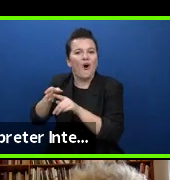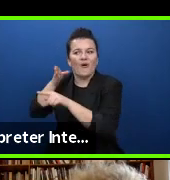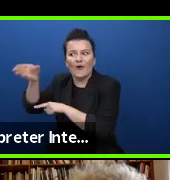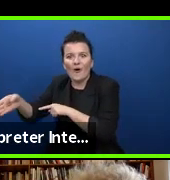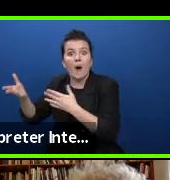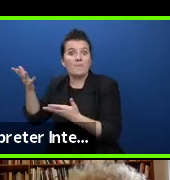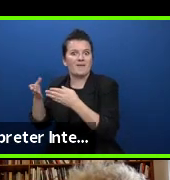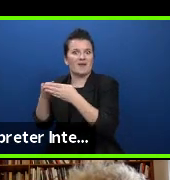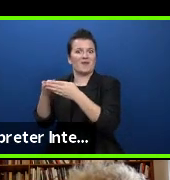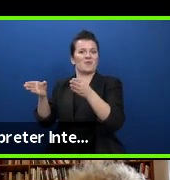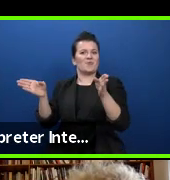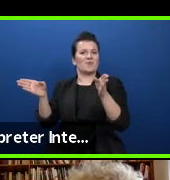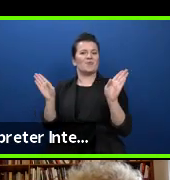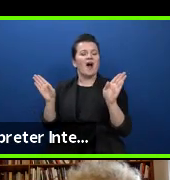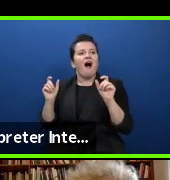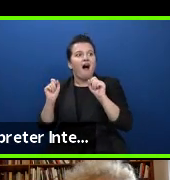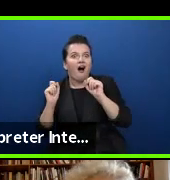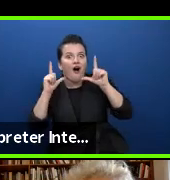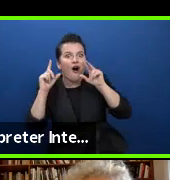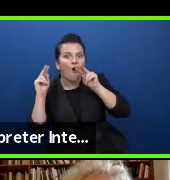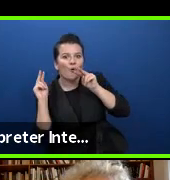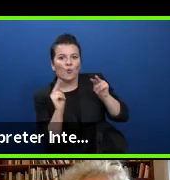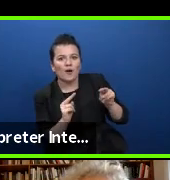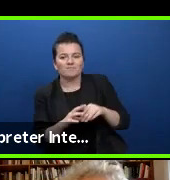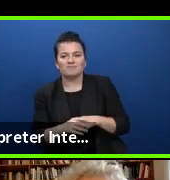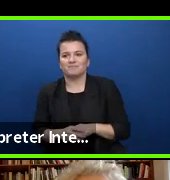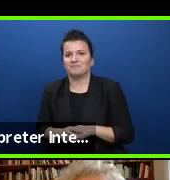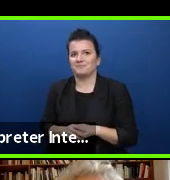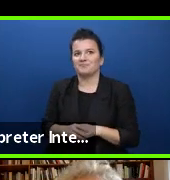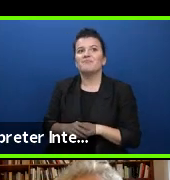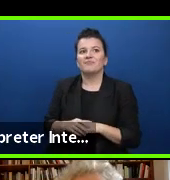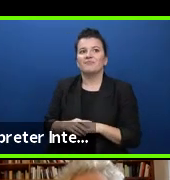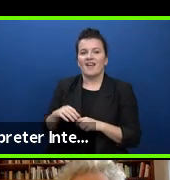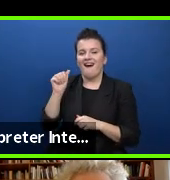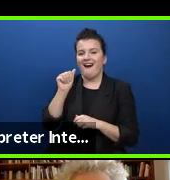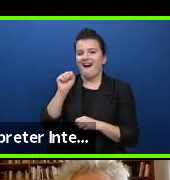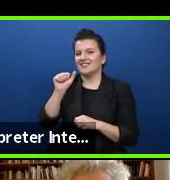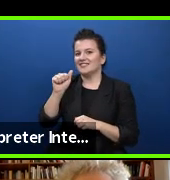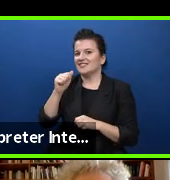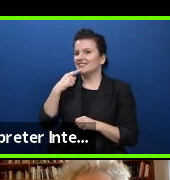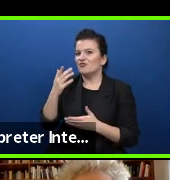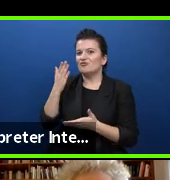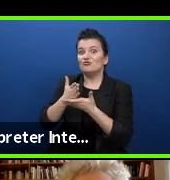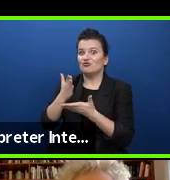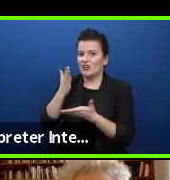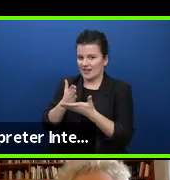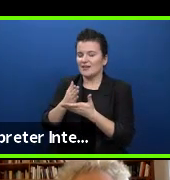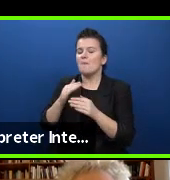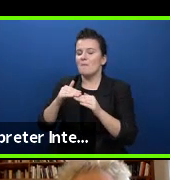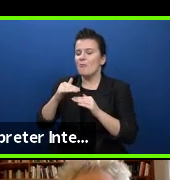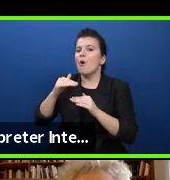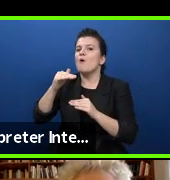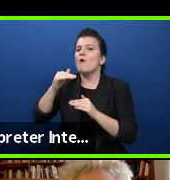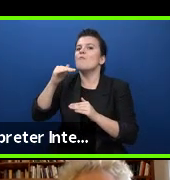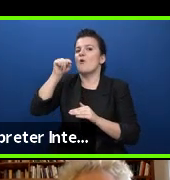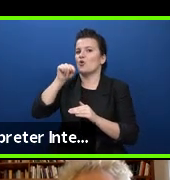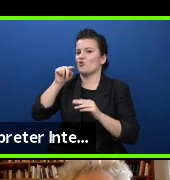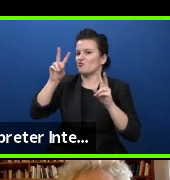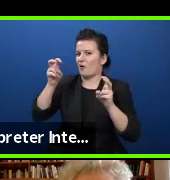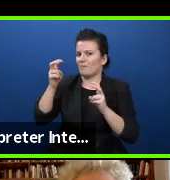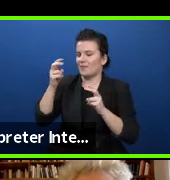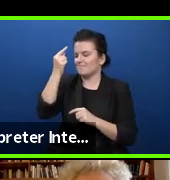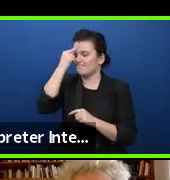the agenda of IETM, I can tell you that. And it's something that we will be paying attention to. I move on as we are pressed